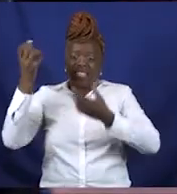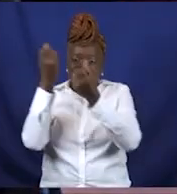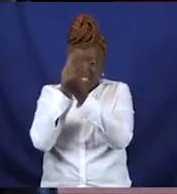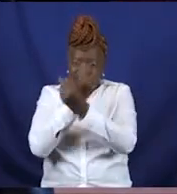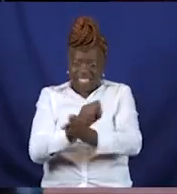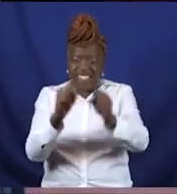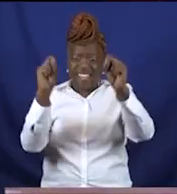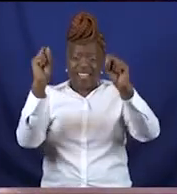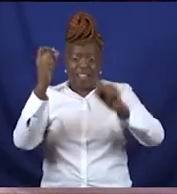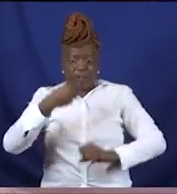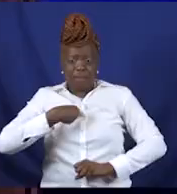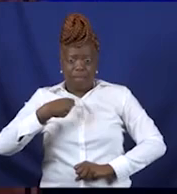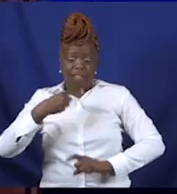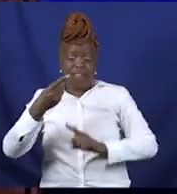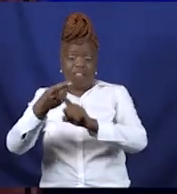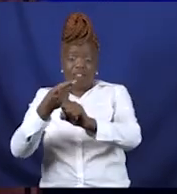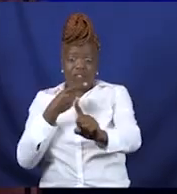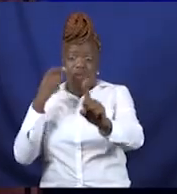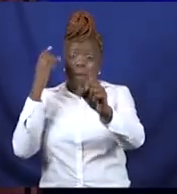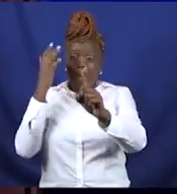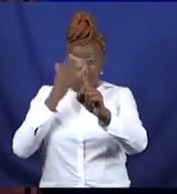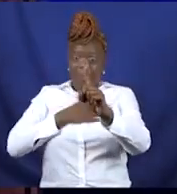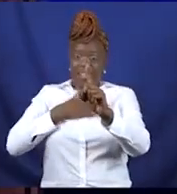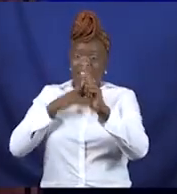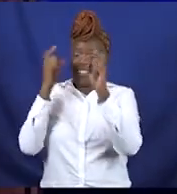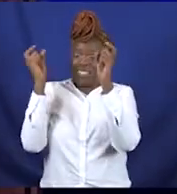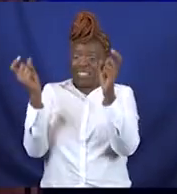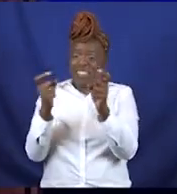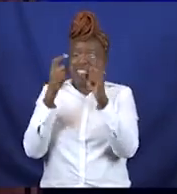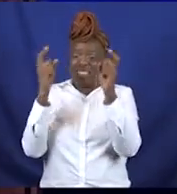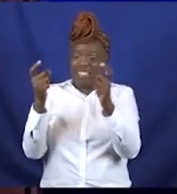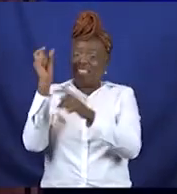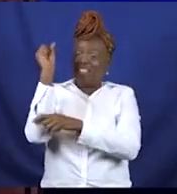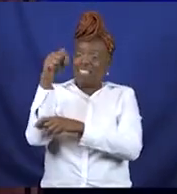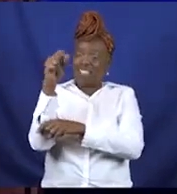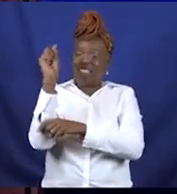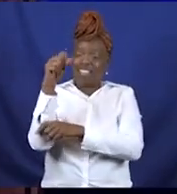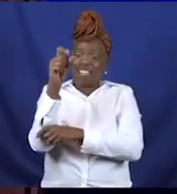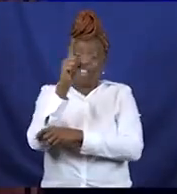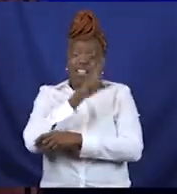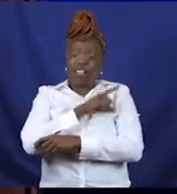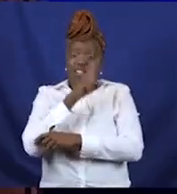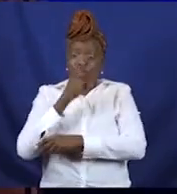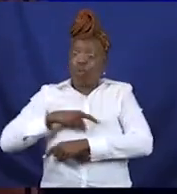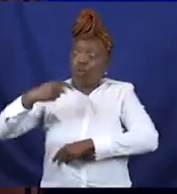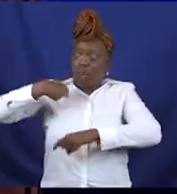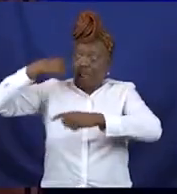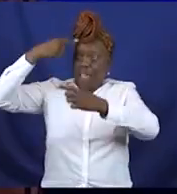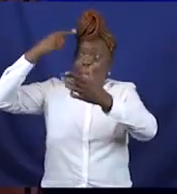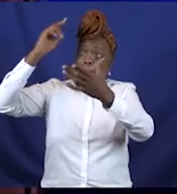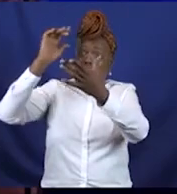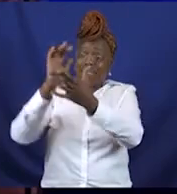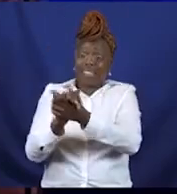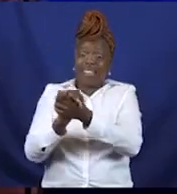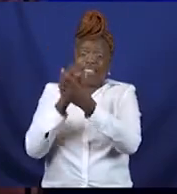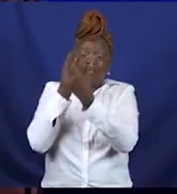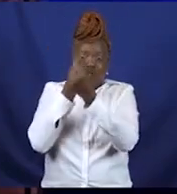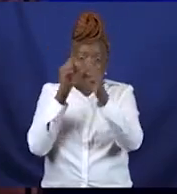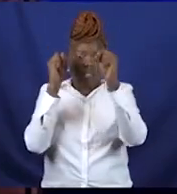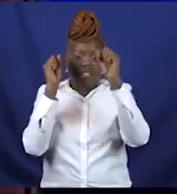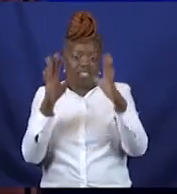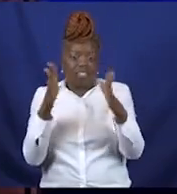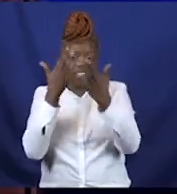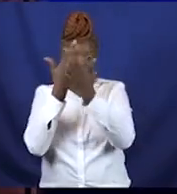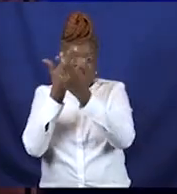sin. Yes, Lord, I believe. And not only you, the Savior and the Redeemer, but you're